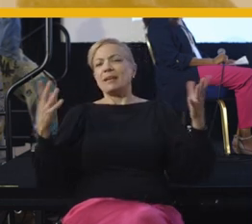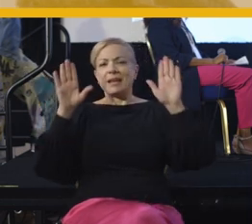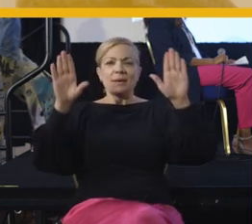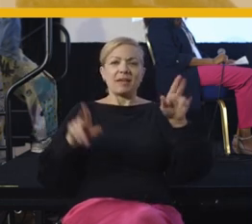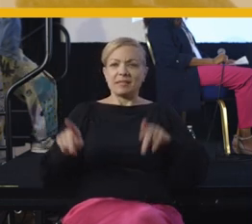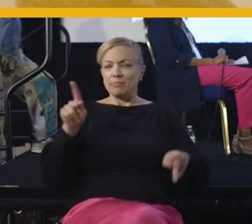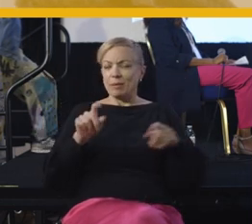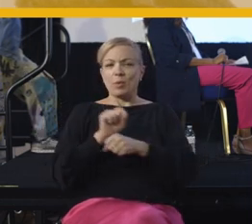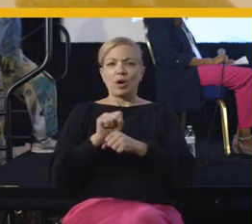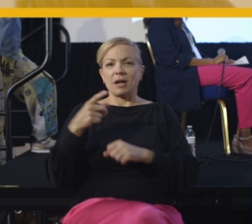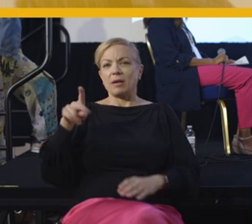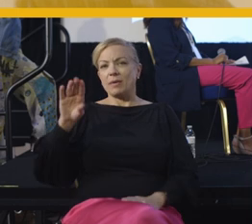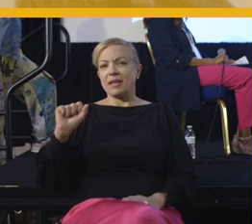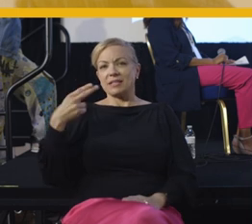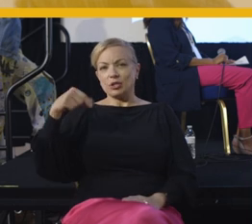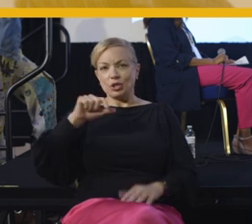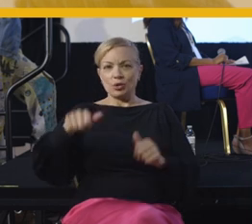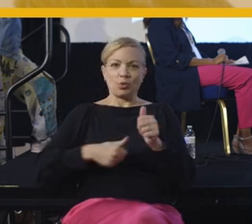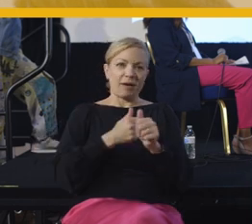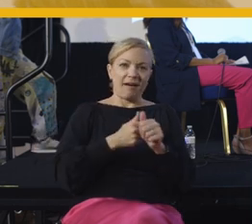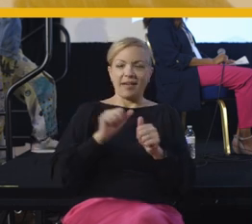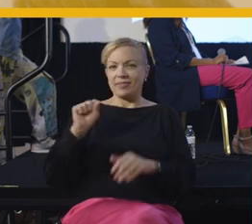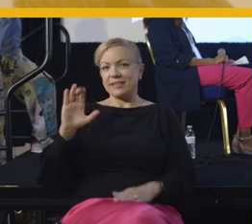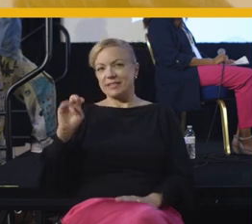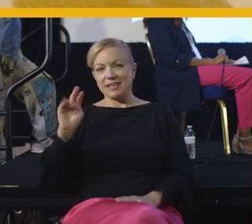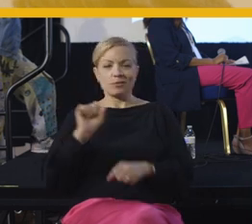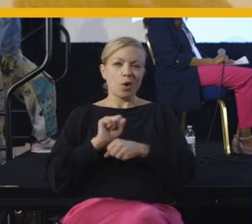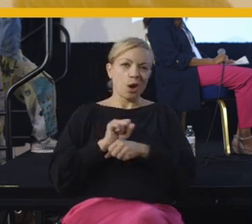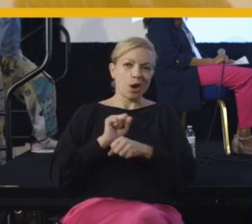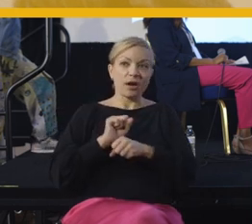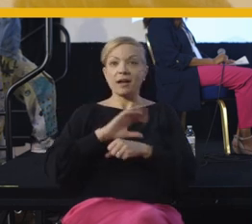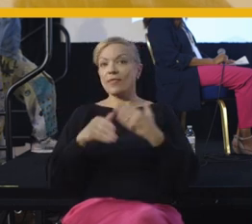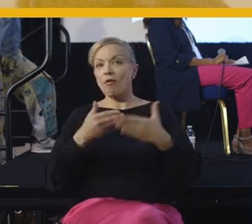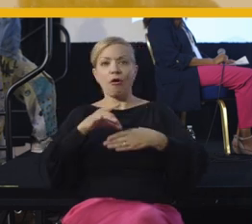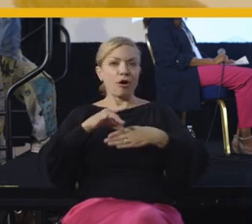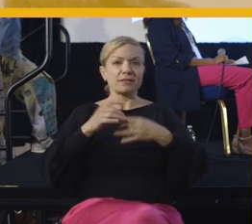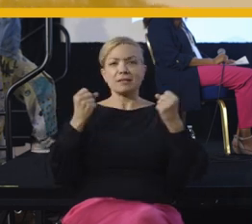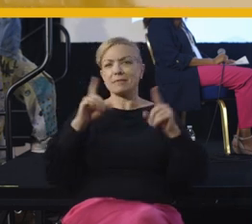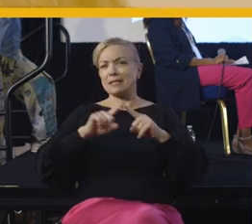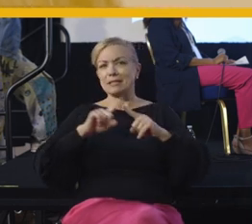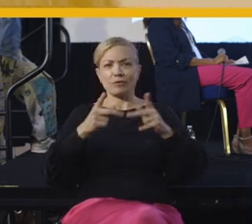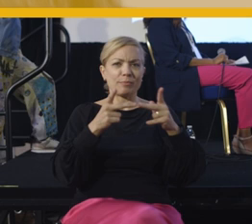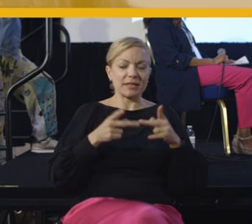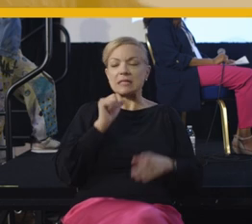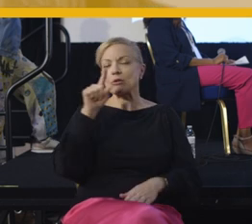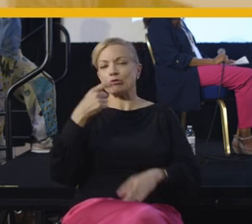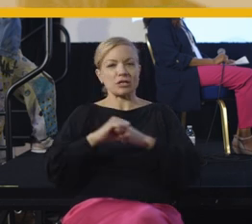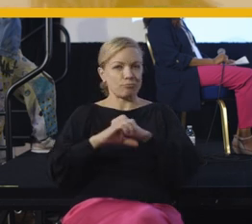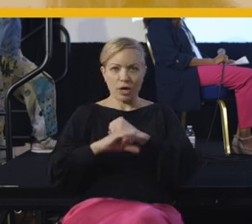at PBS HQ working behind the scenes to make sure that all of our content is in so many different places beyond just